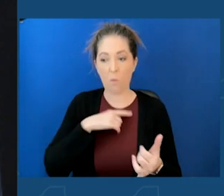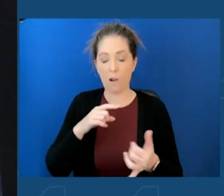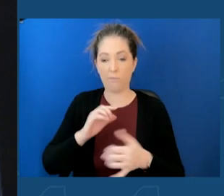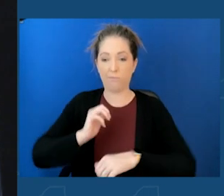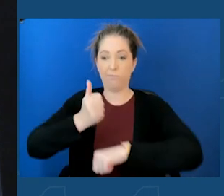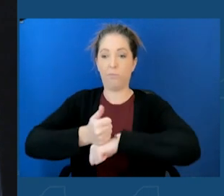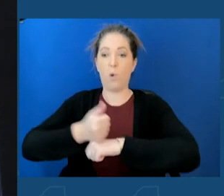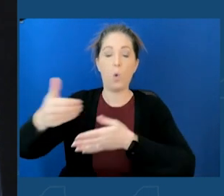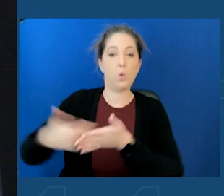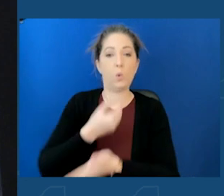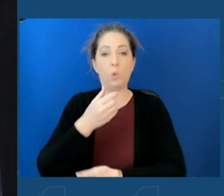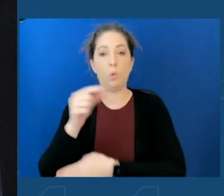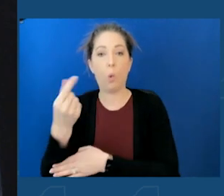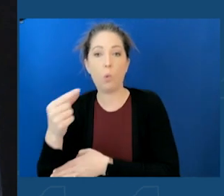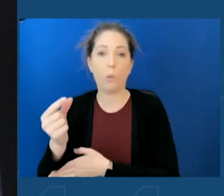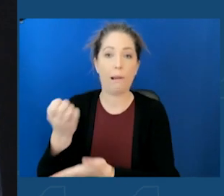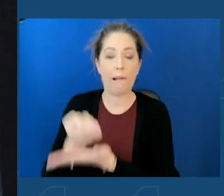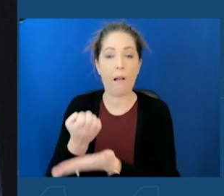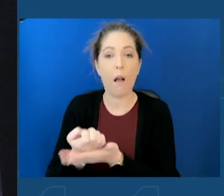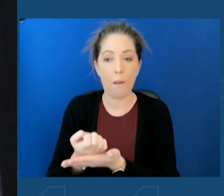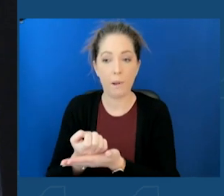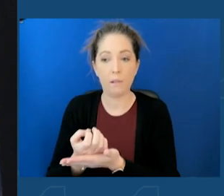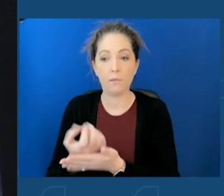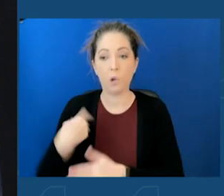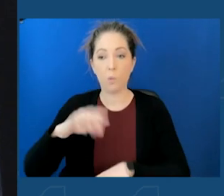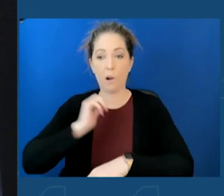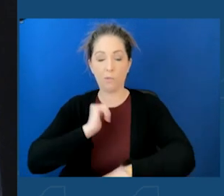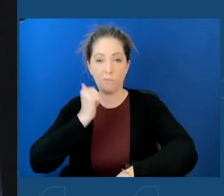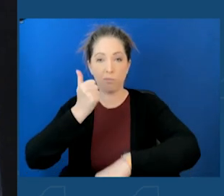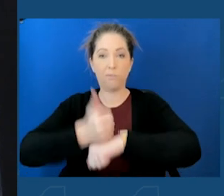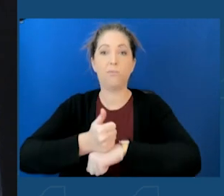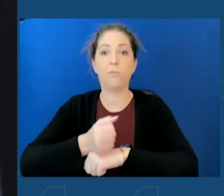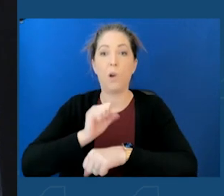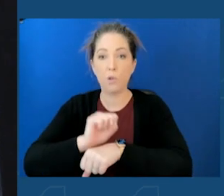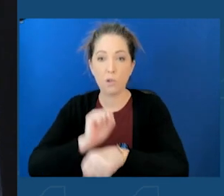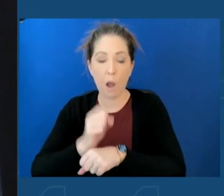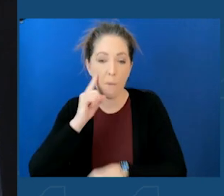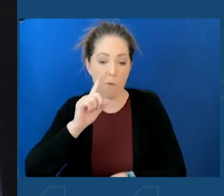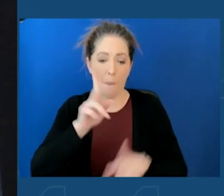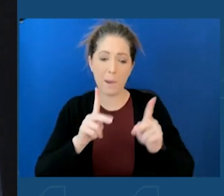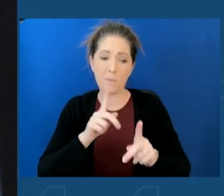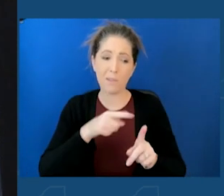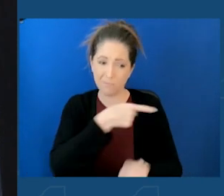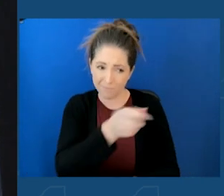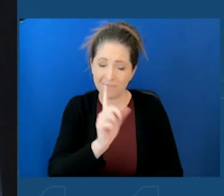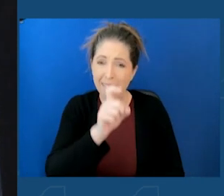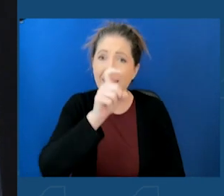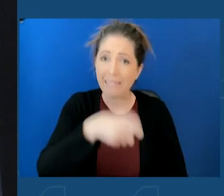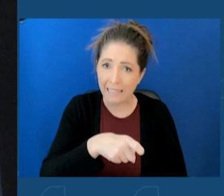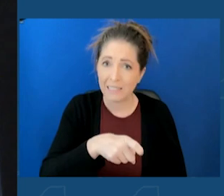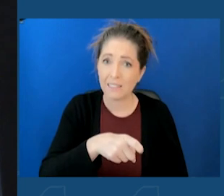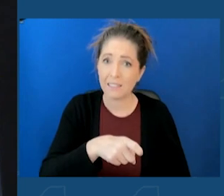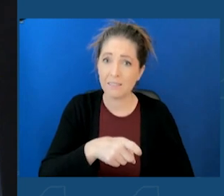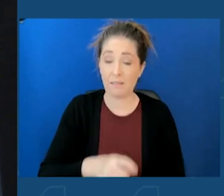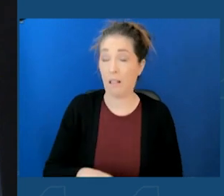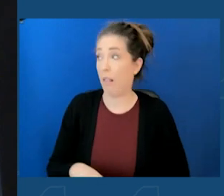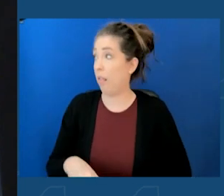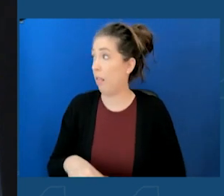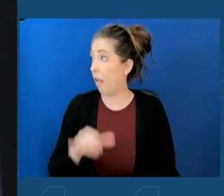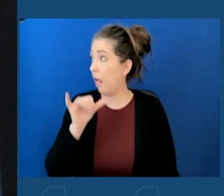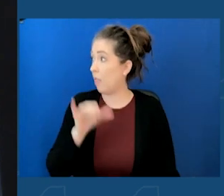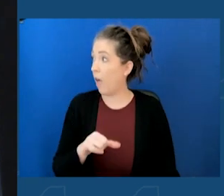and creating jobs for those that need it most. That is a significant,